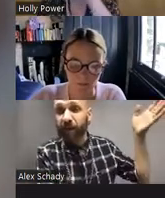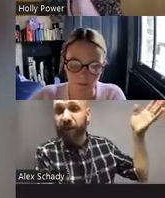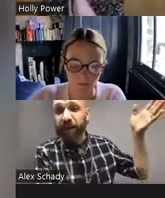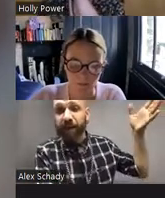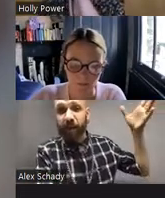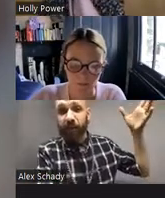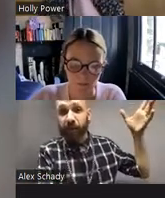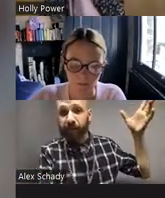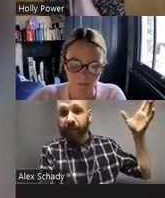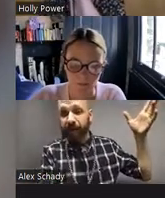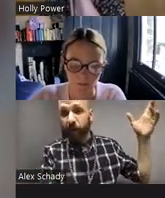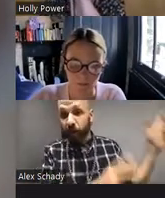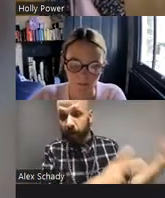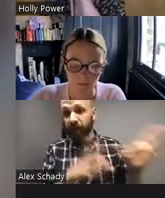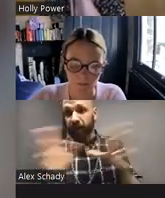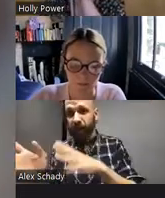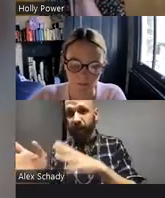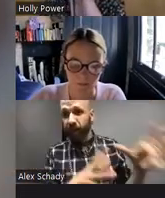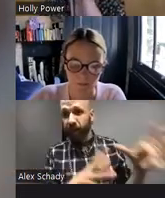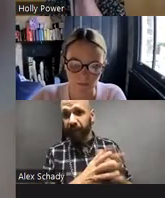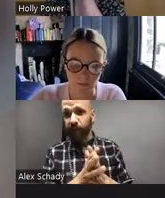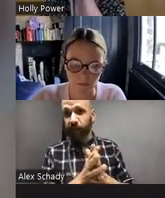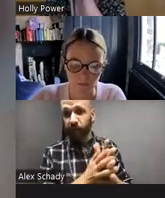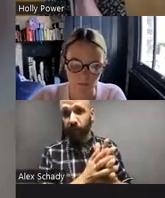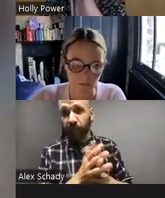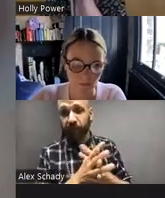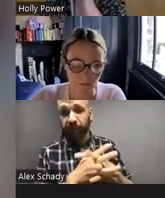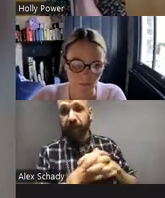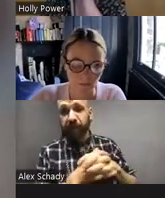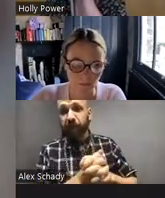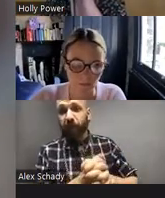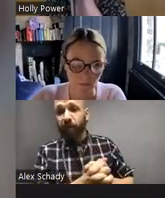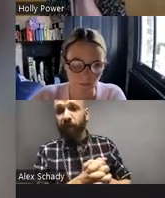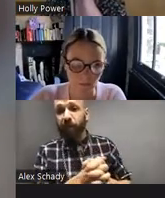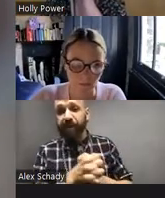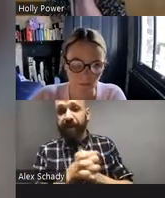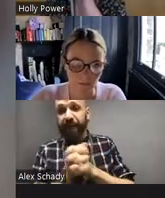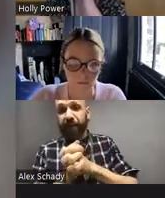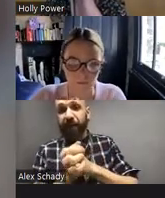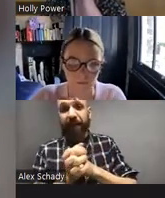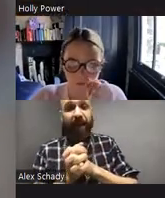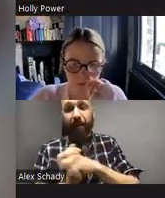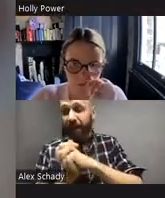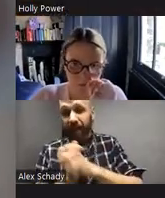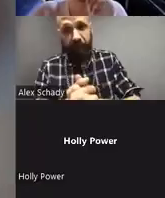in that on both cases, both sets of workshops that we've done, the group have been